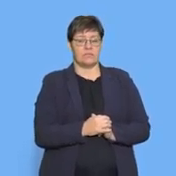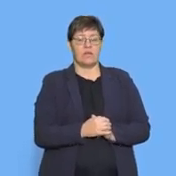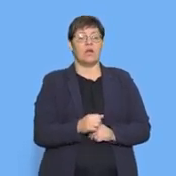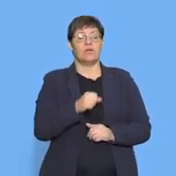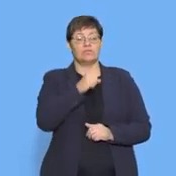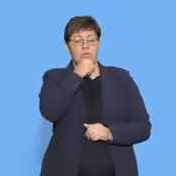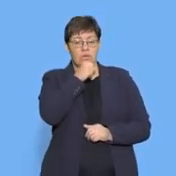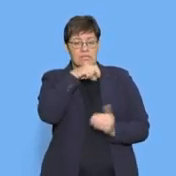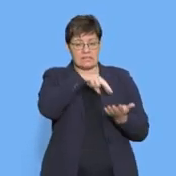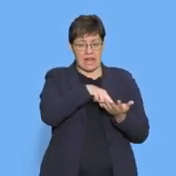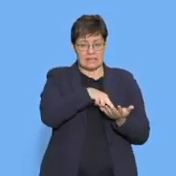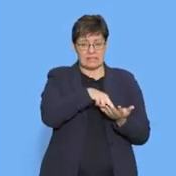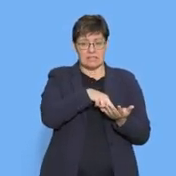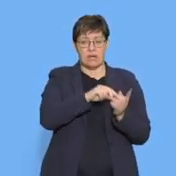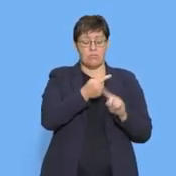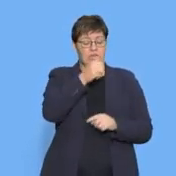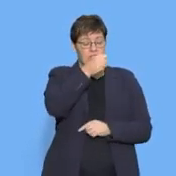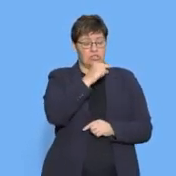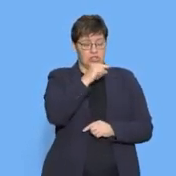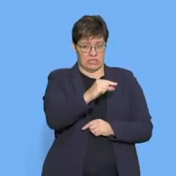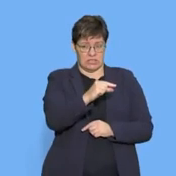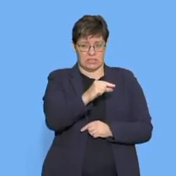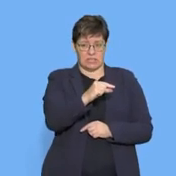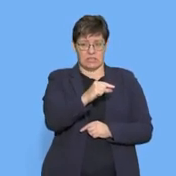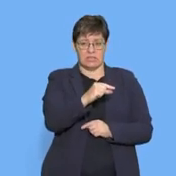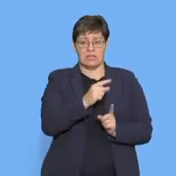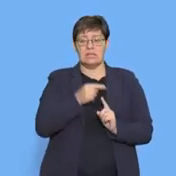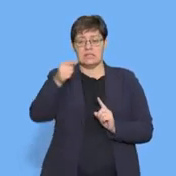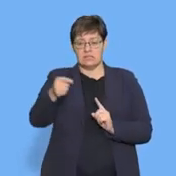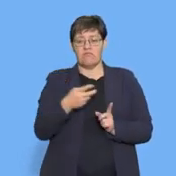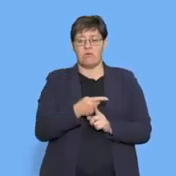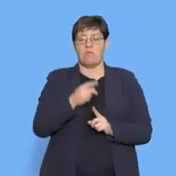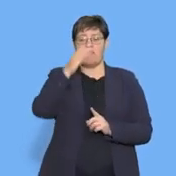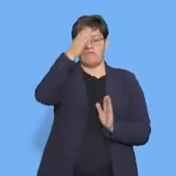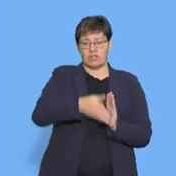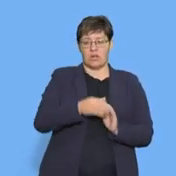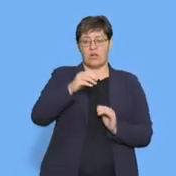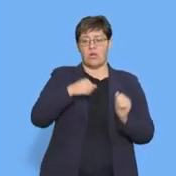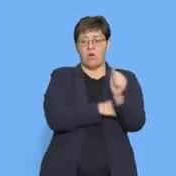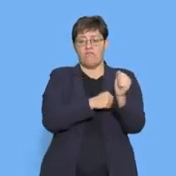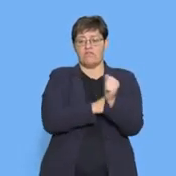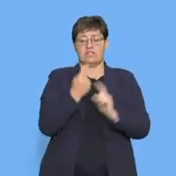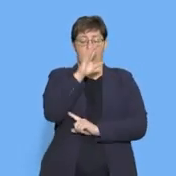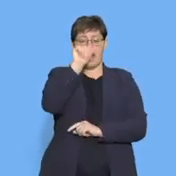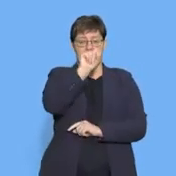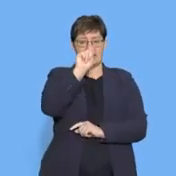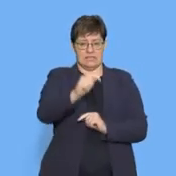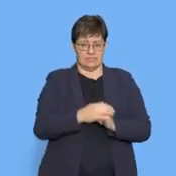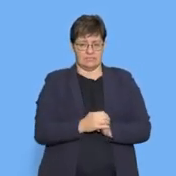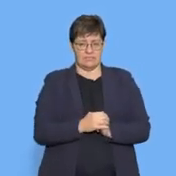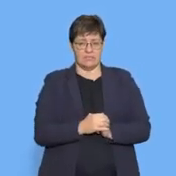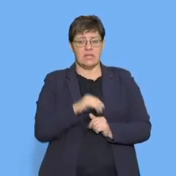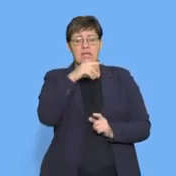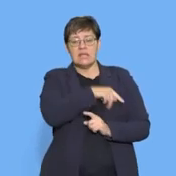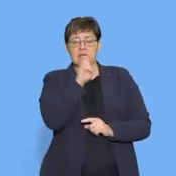Okay, so George stares at the point G, a distance from the vertical office tower at AT, and he sees Nandi